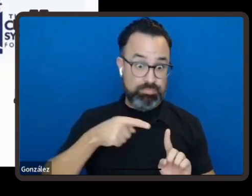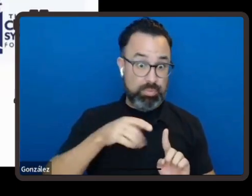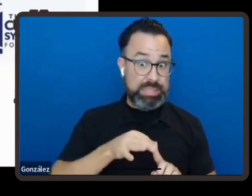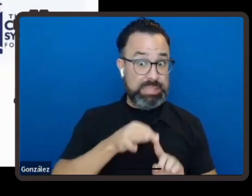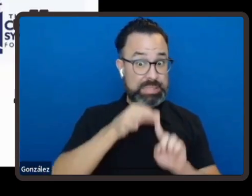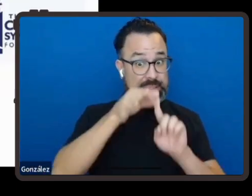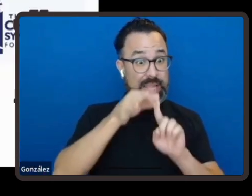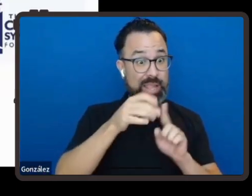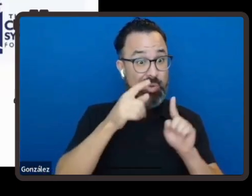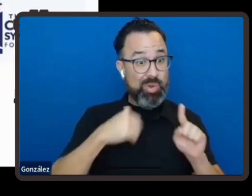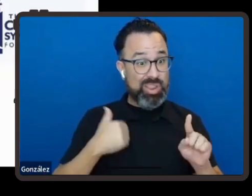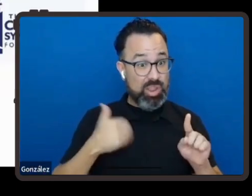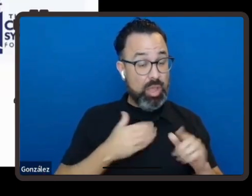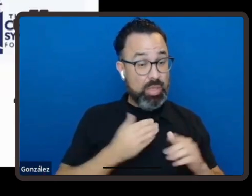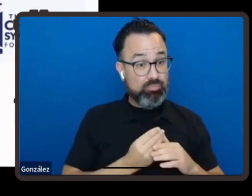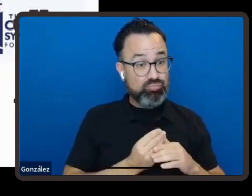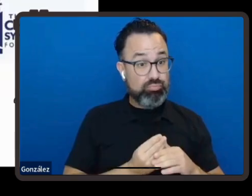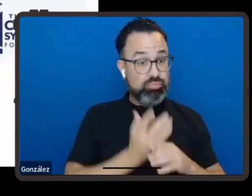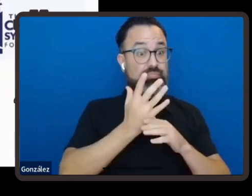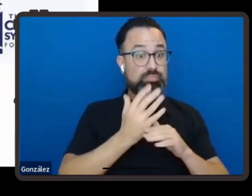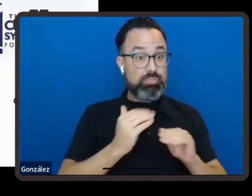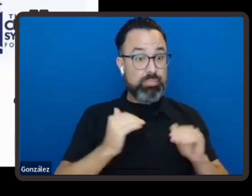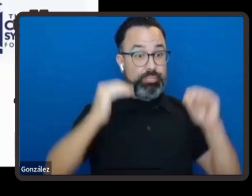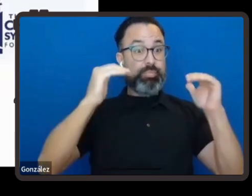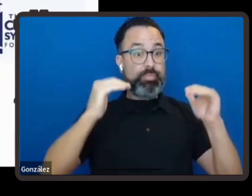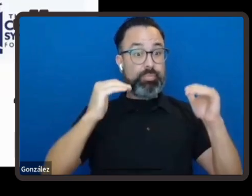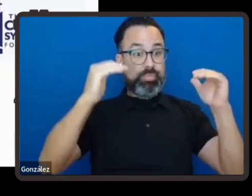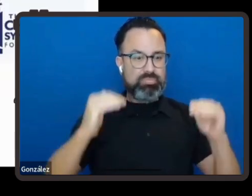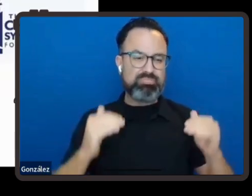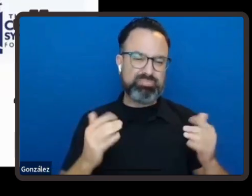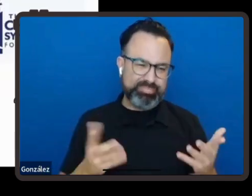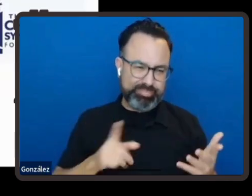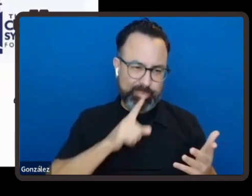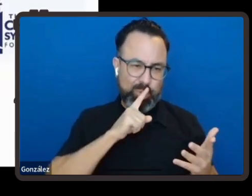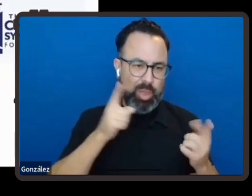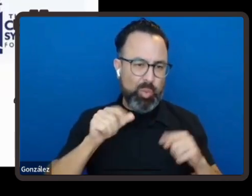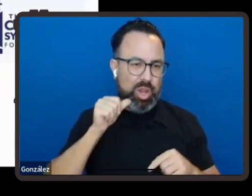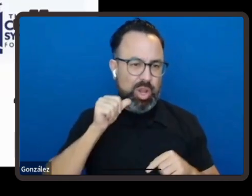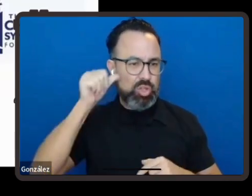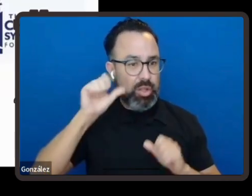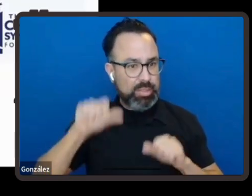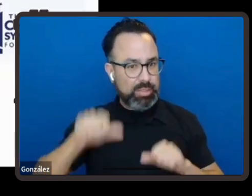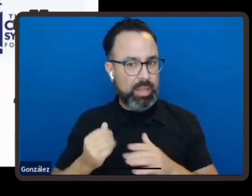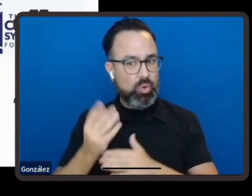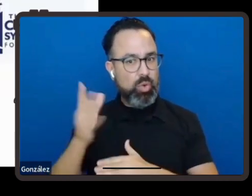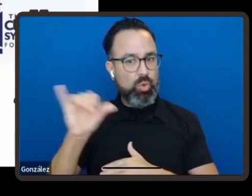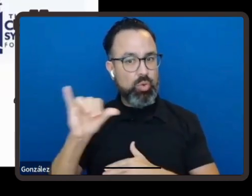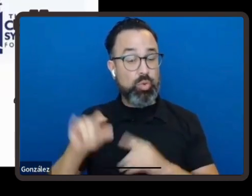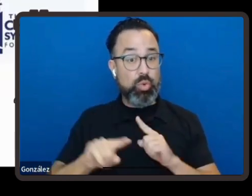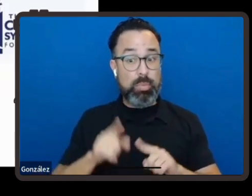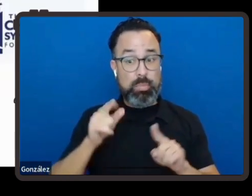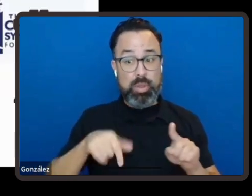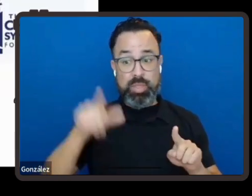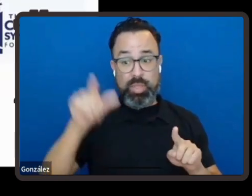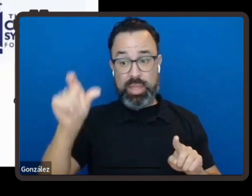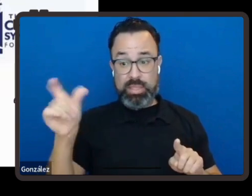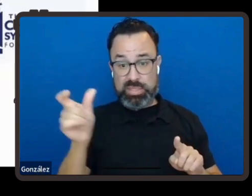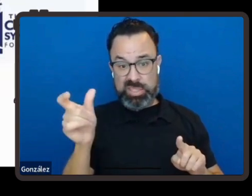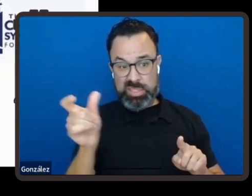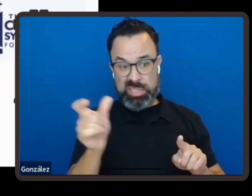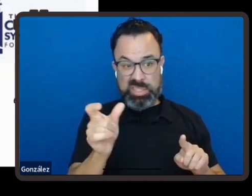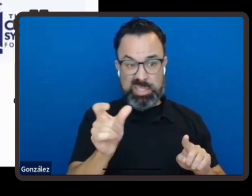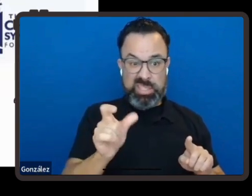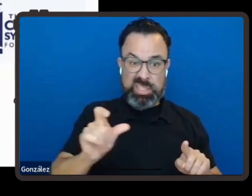in adulthood. So scoliosis and looking at how to, and again, things like